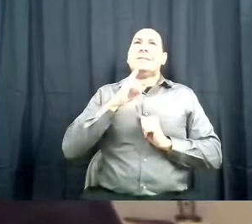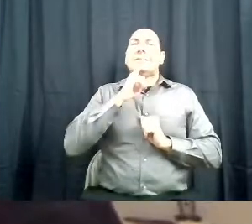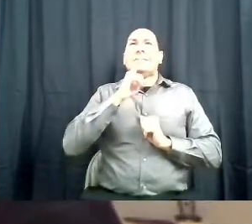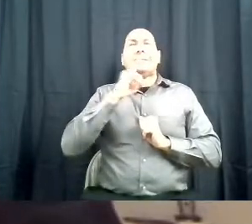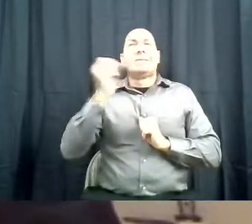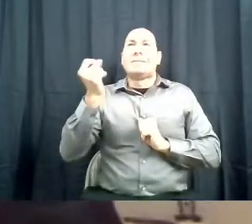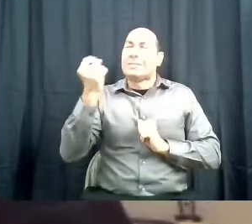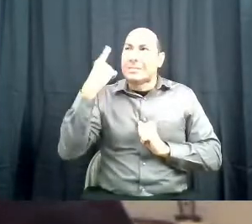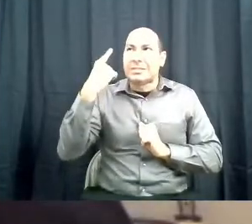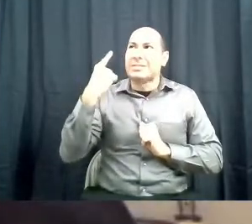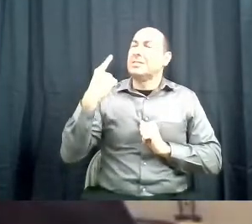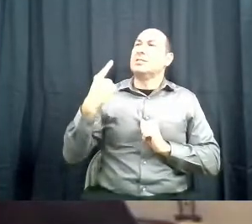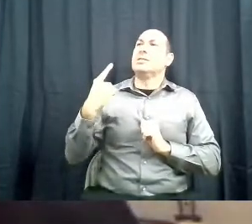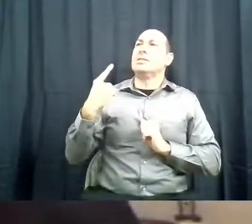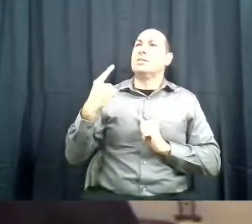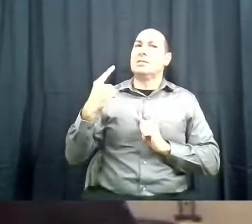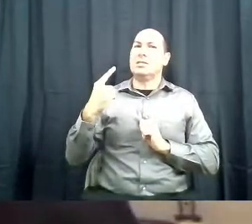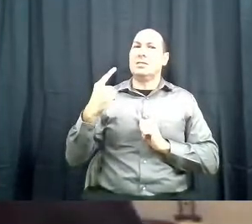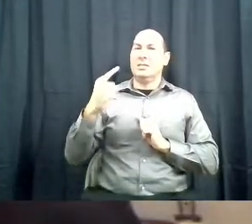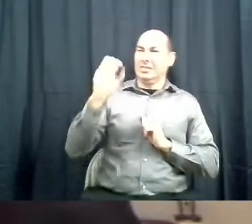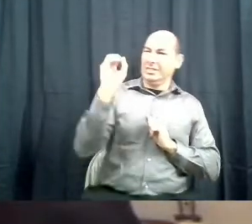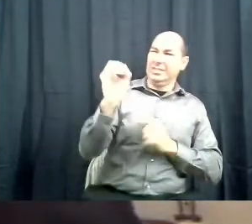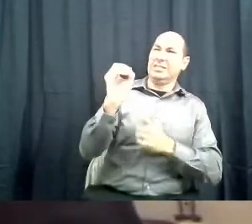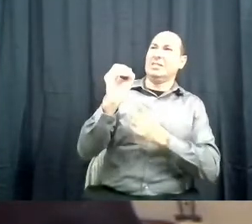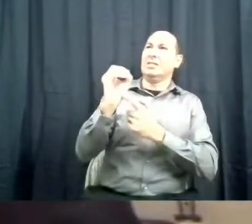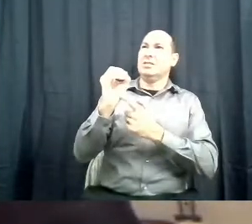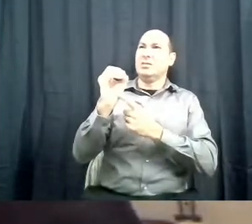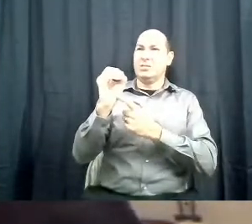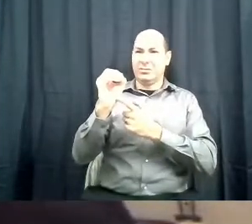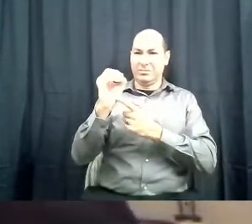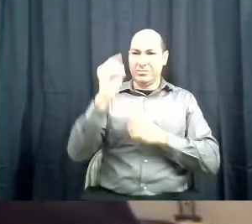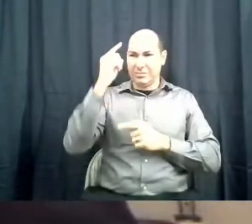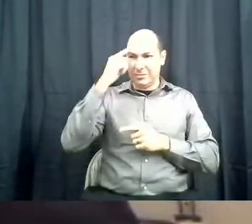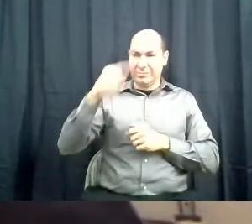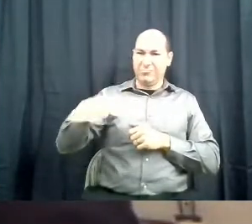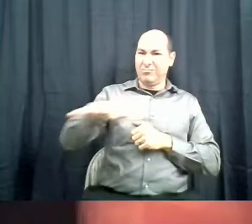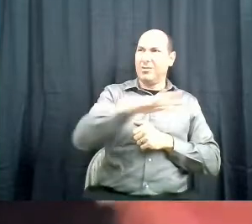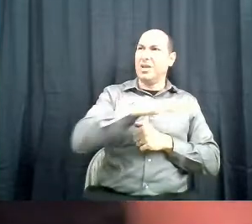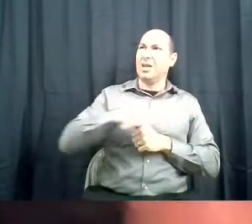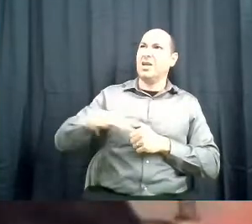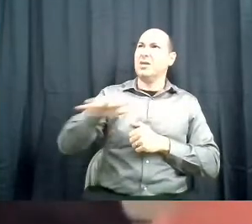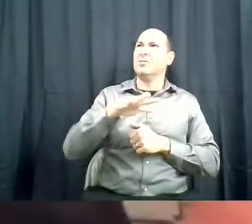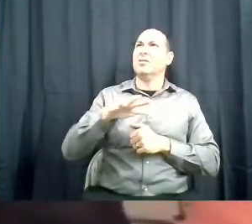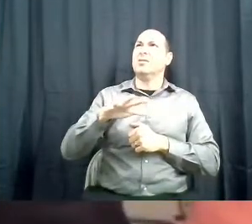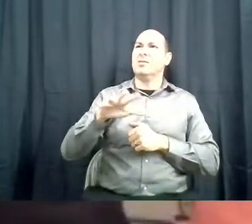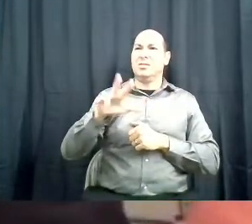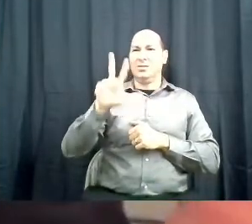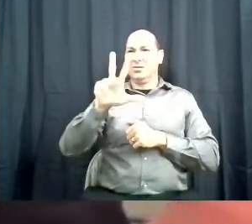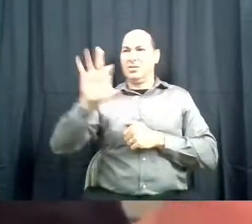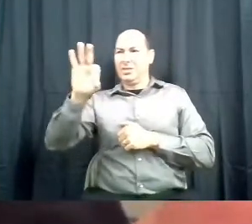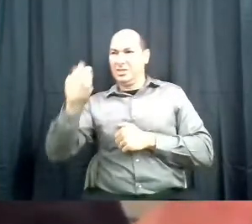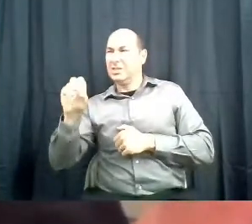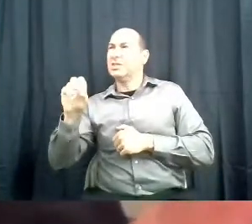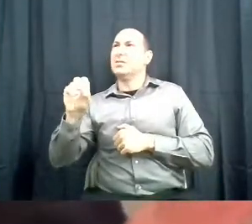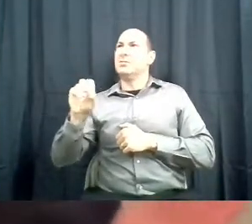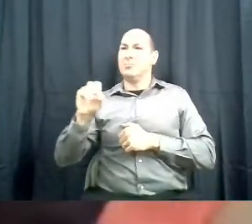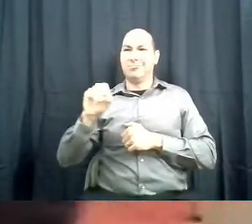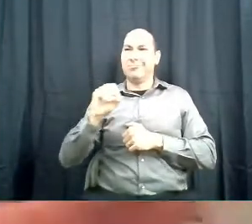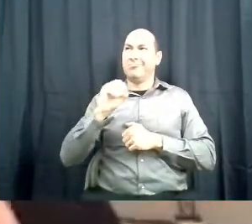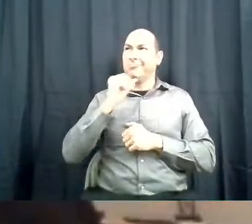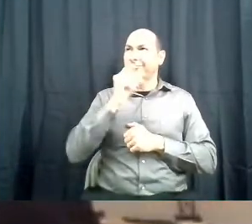expect zero above the territorial threshold of 390 when that's not been the case.